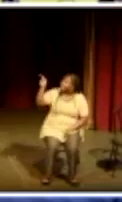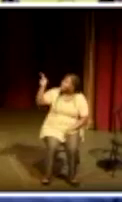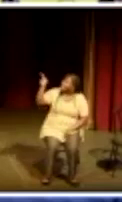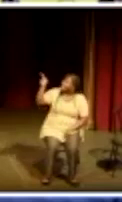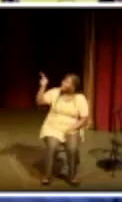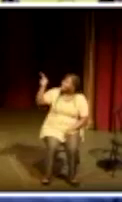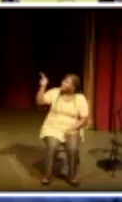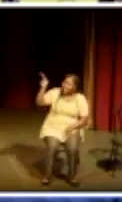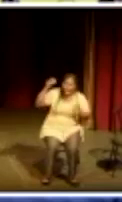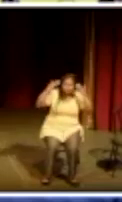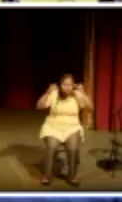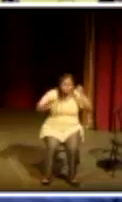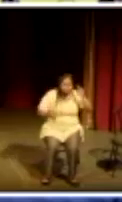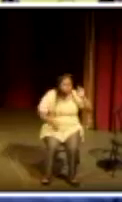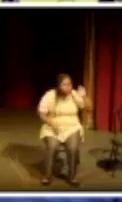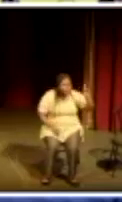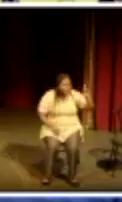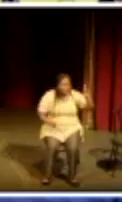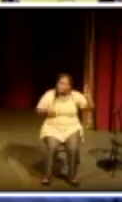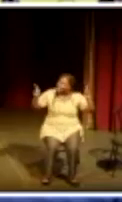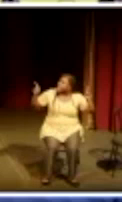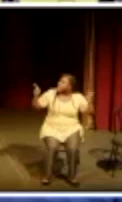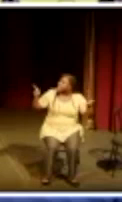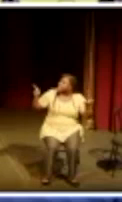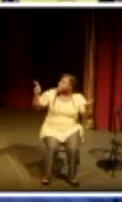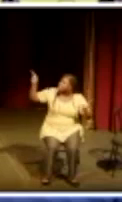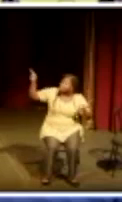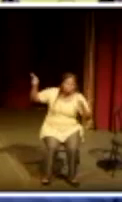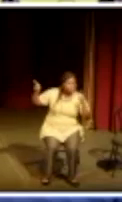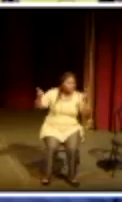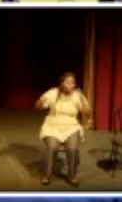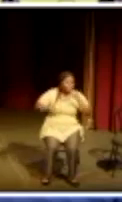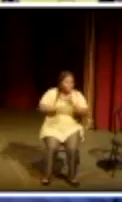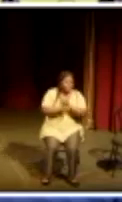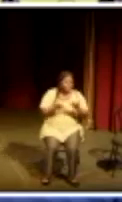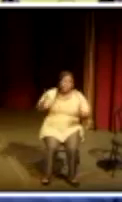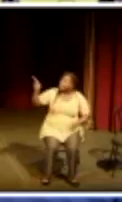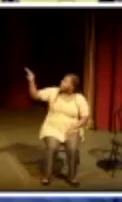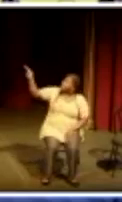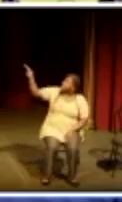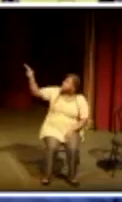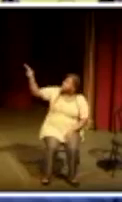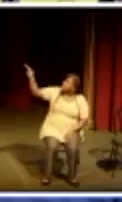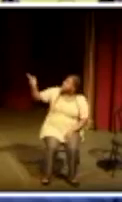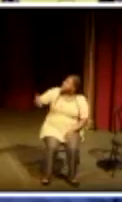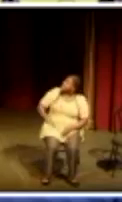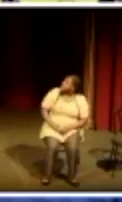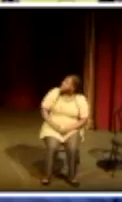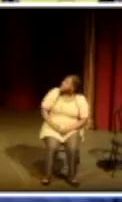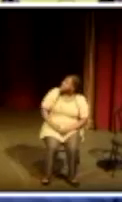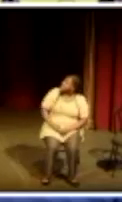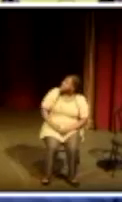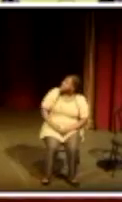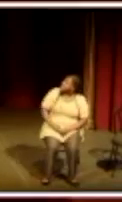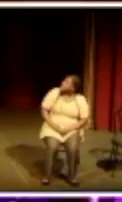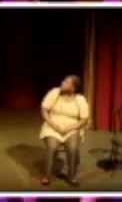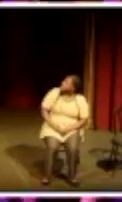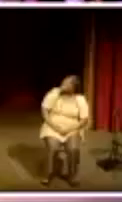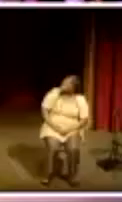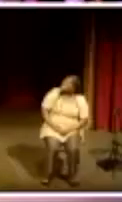don't know if Rick is here. He's always good for a good cry. Makes the rest of us cry when he bids farewell to his